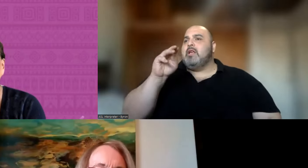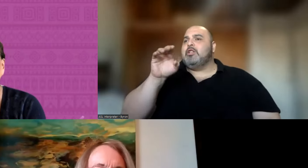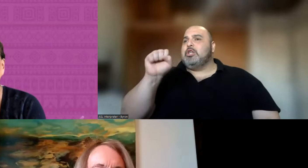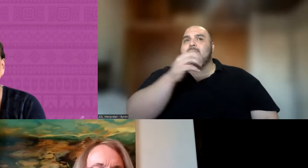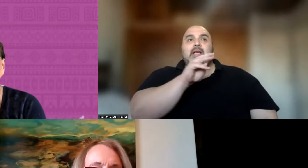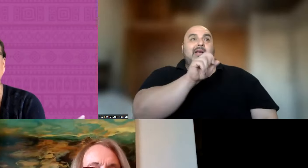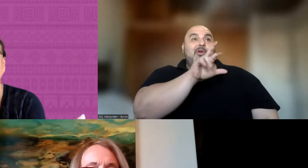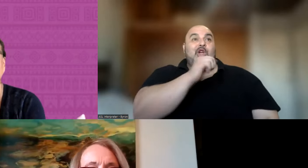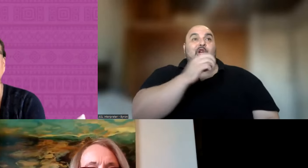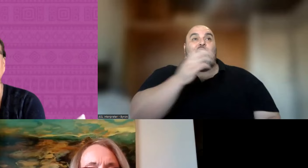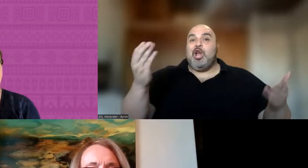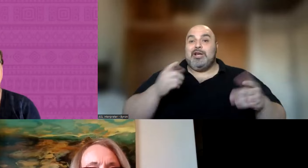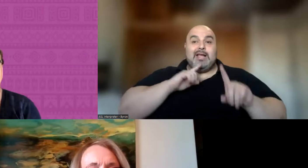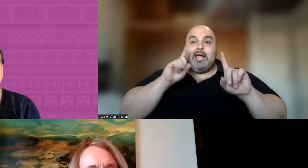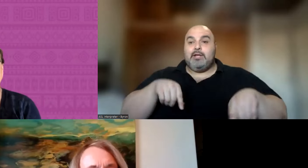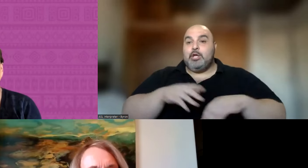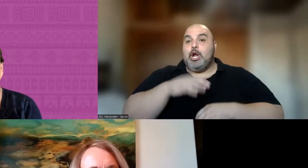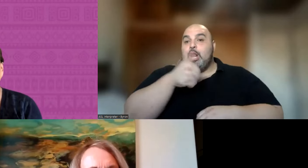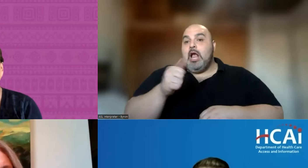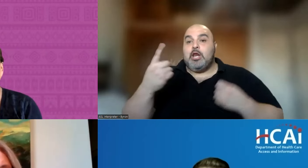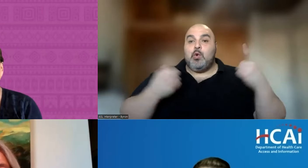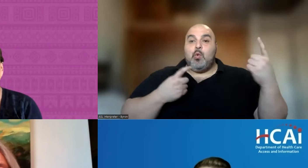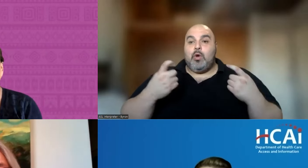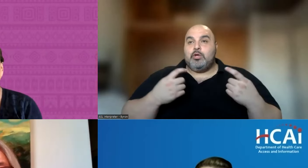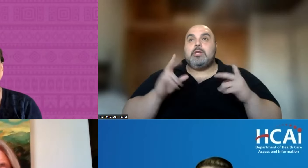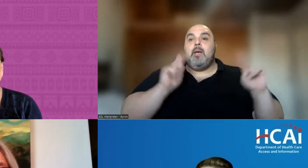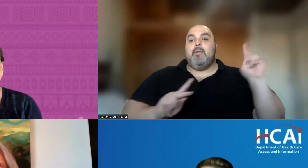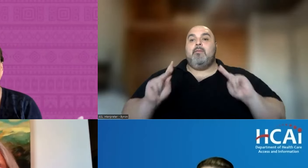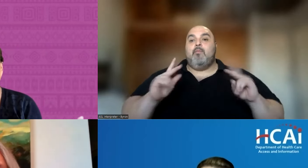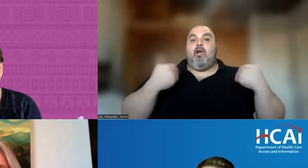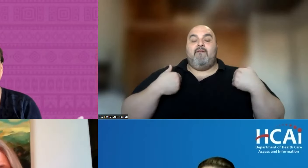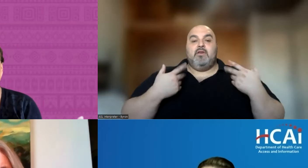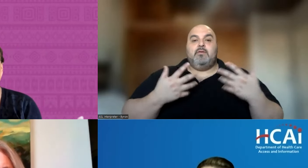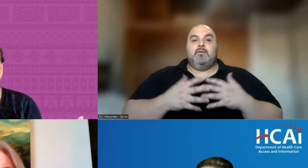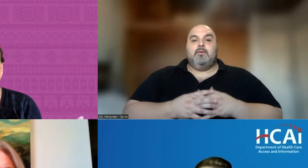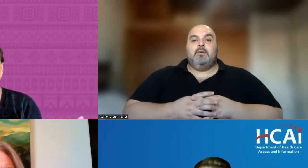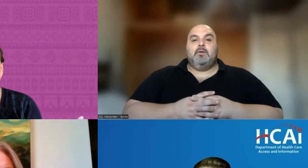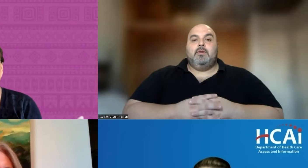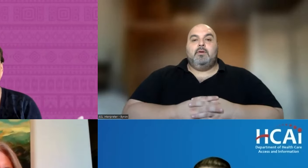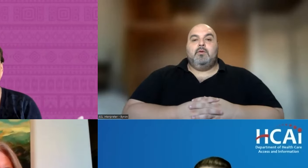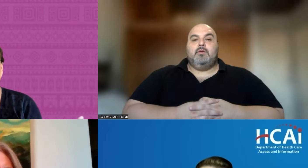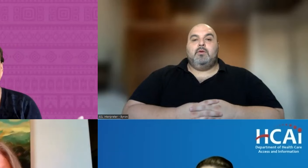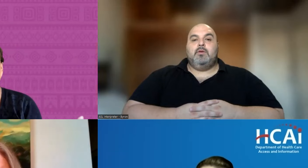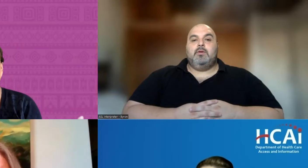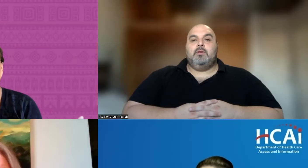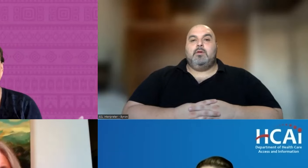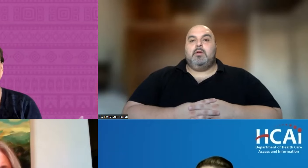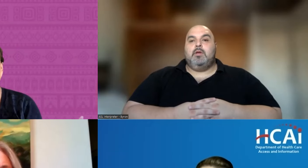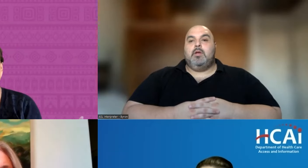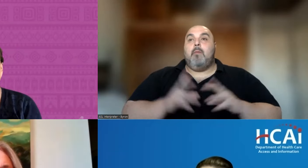to answer any questions that people have. People on the committee have